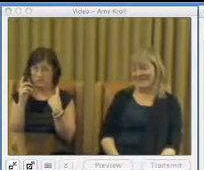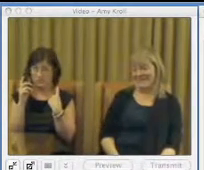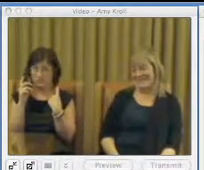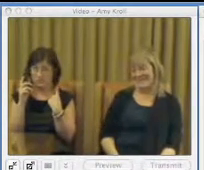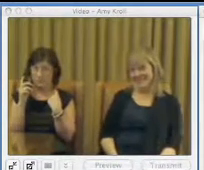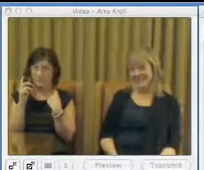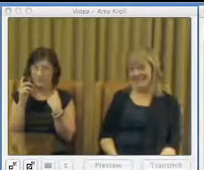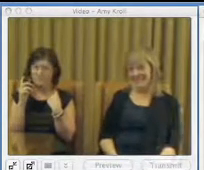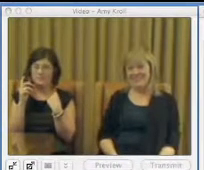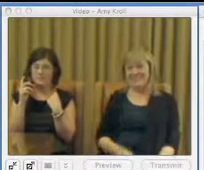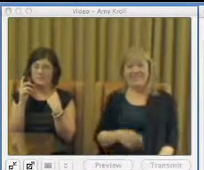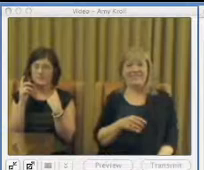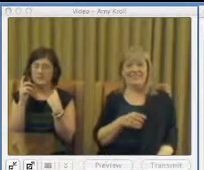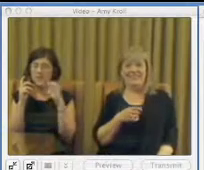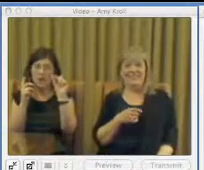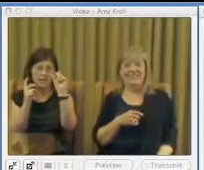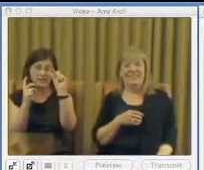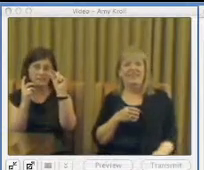go,